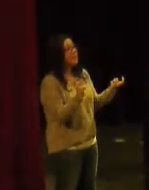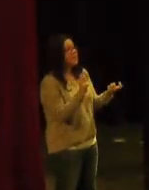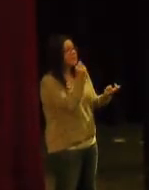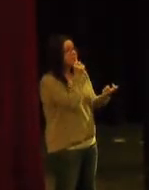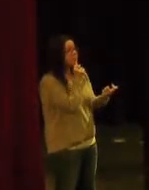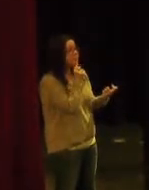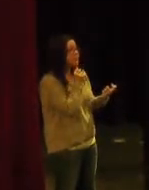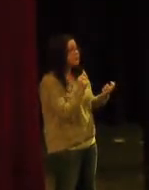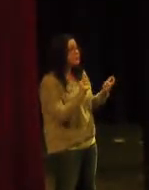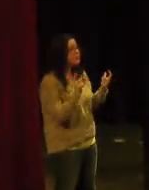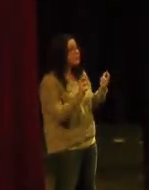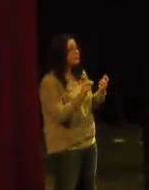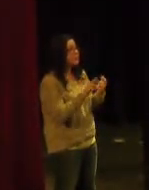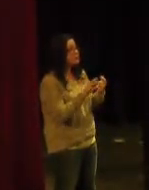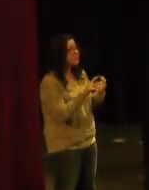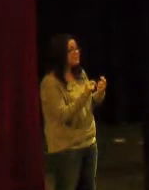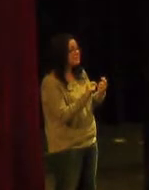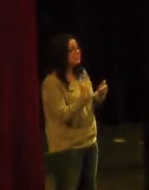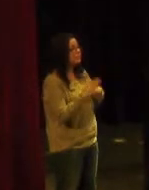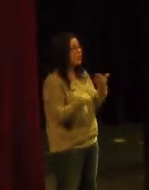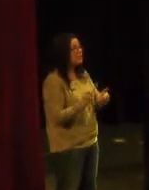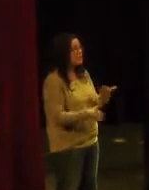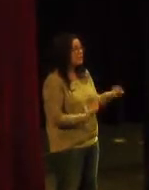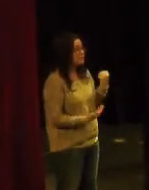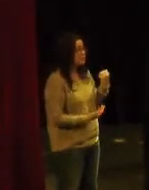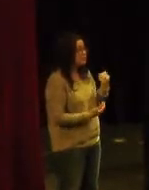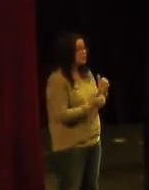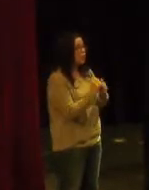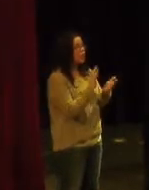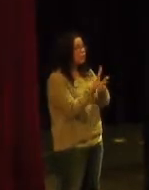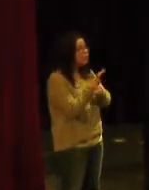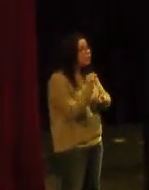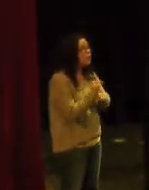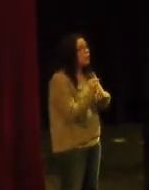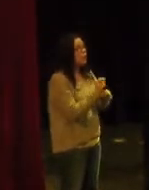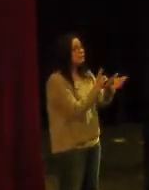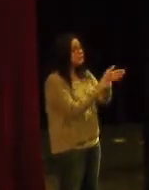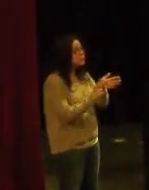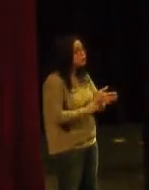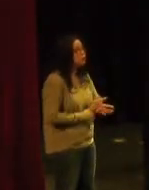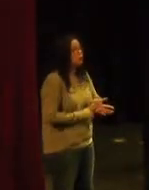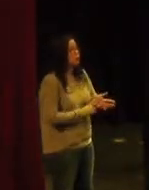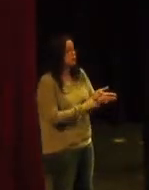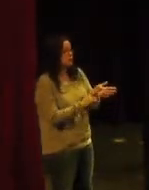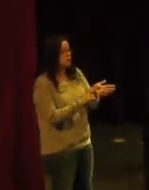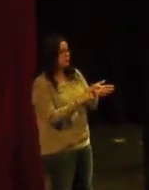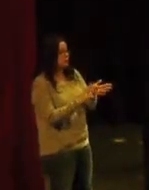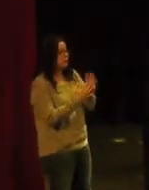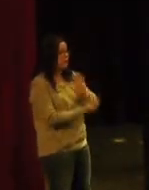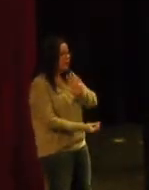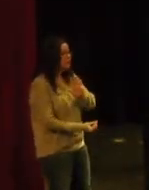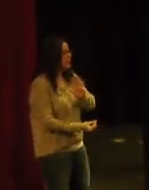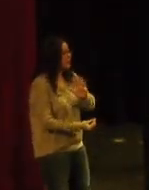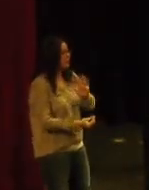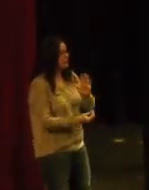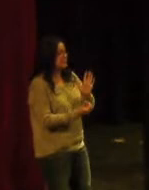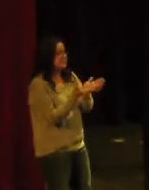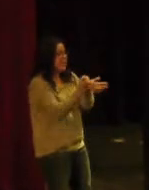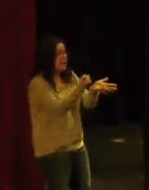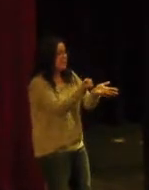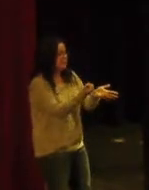and possibly even racist or elitist process with paperwork and signatures and copies and